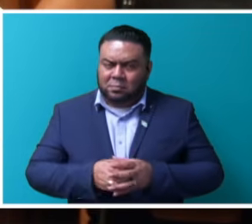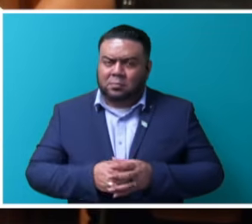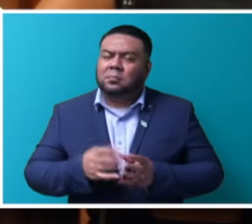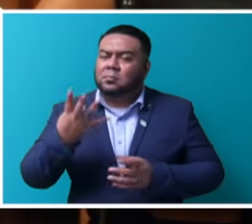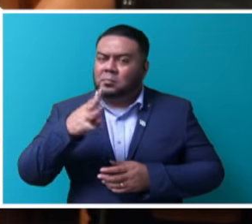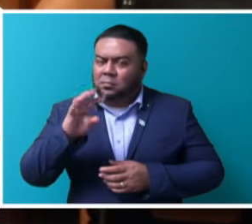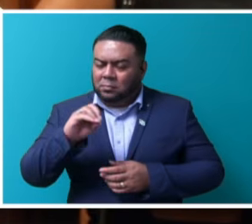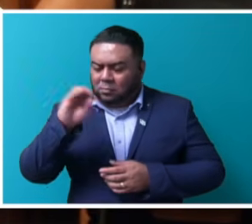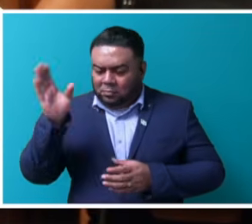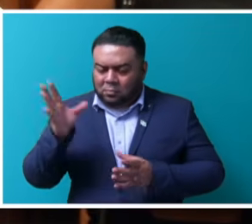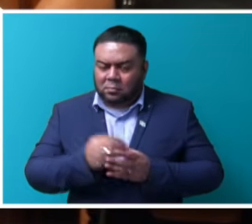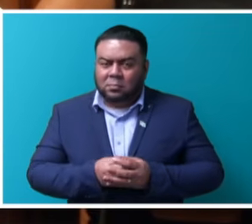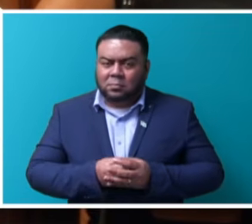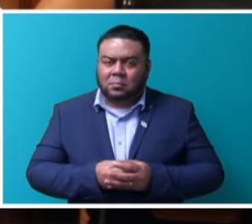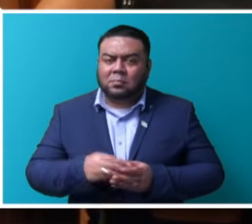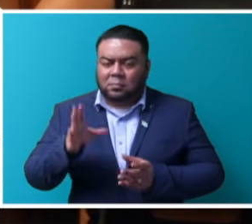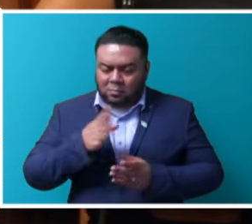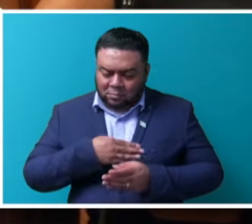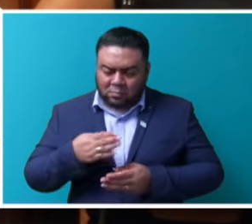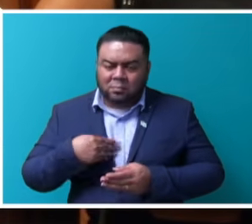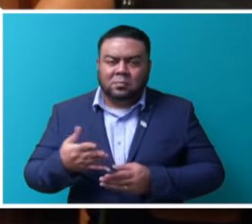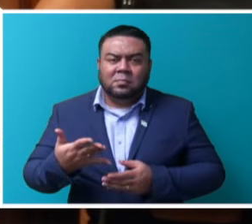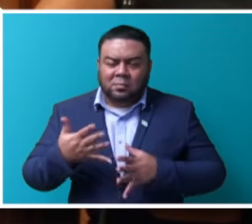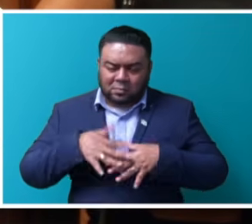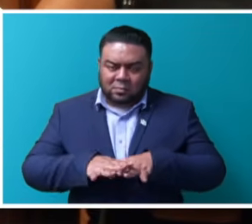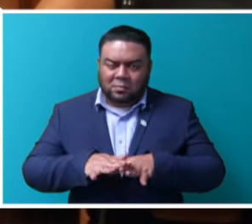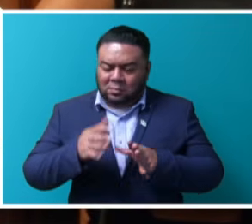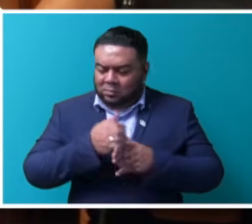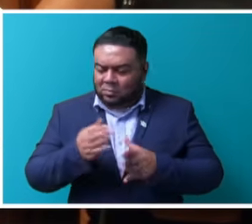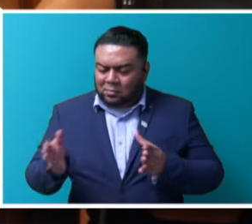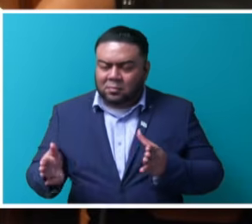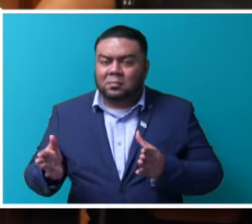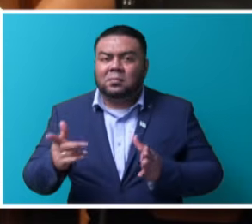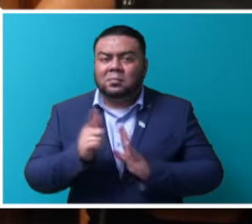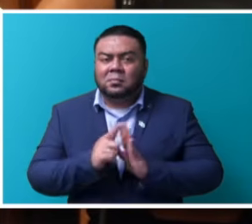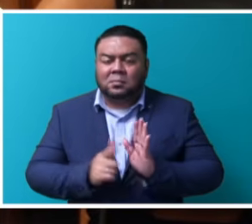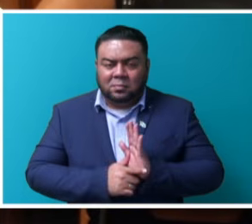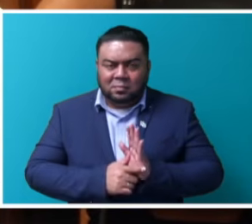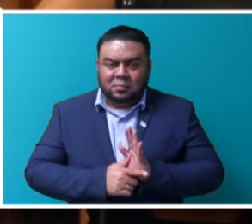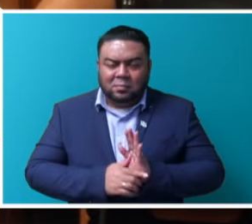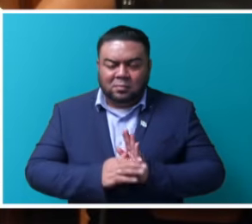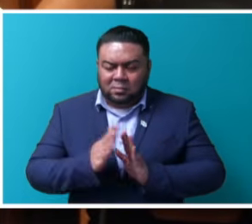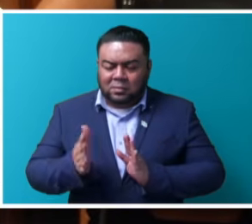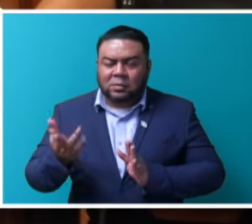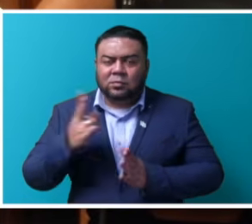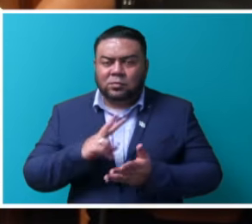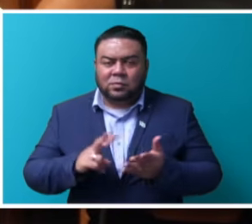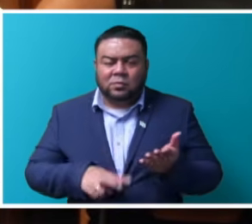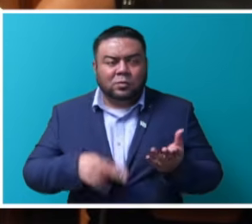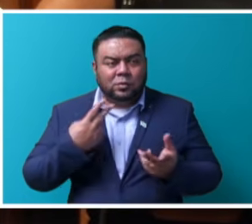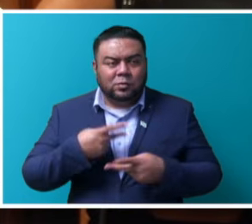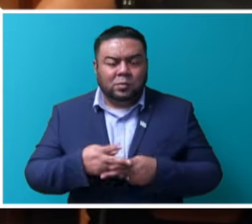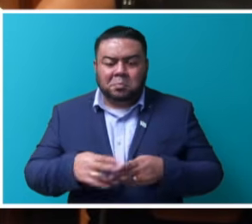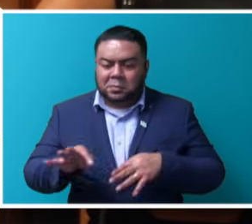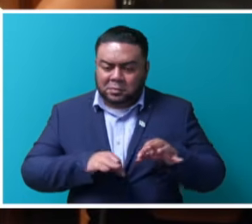40 interministerial stakeholders is advancing key components including legal and regulatory drafting, registration planning,